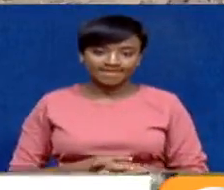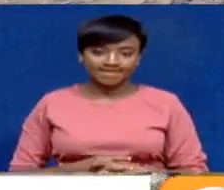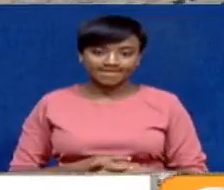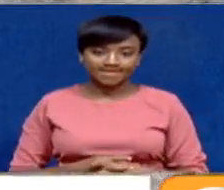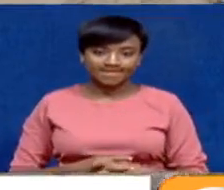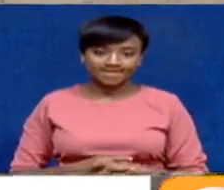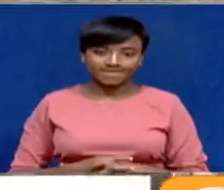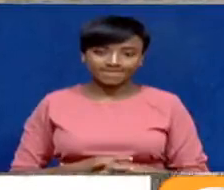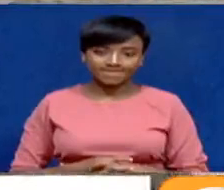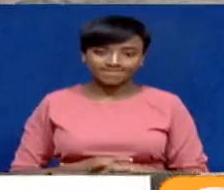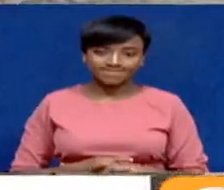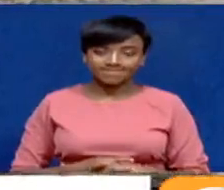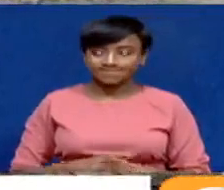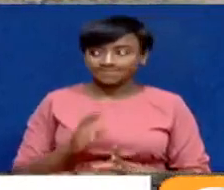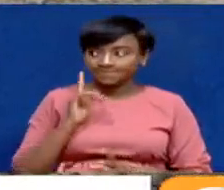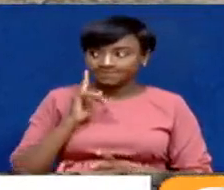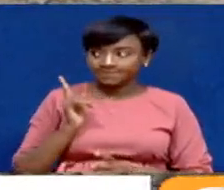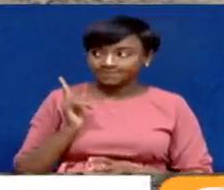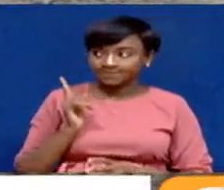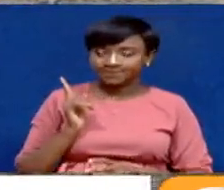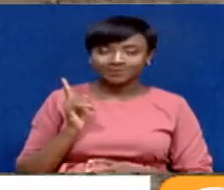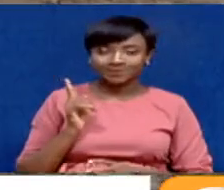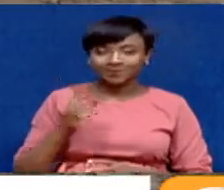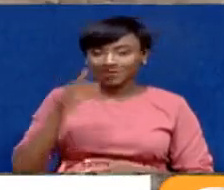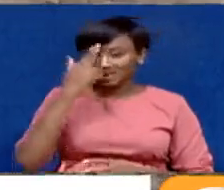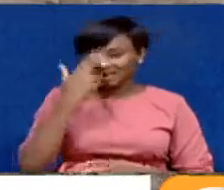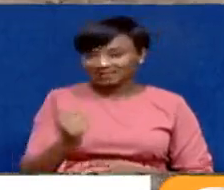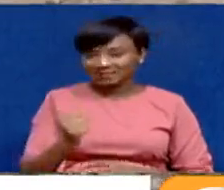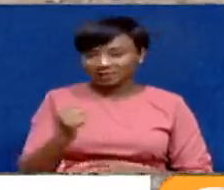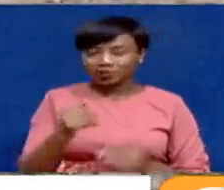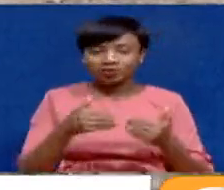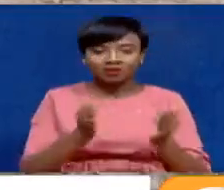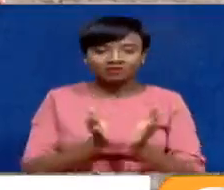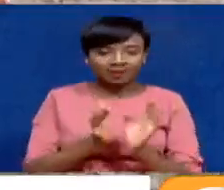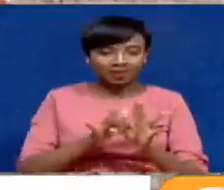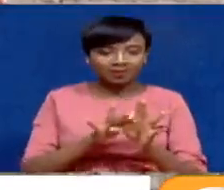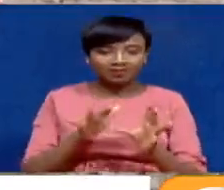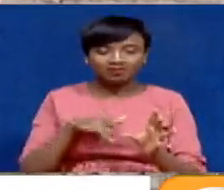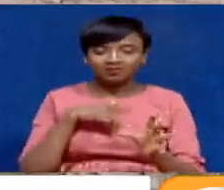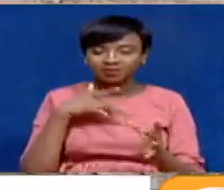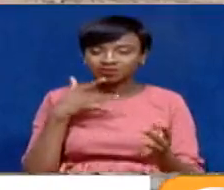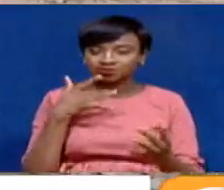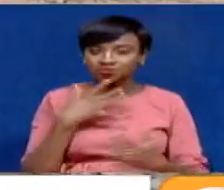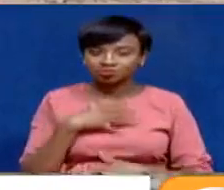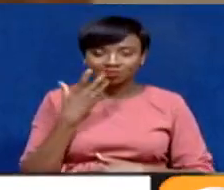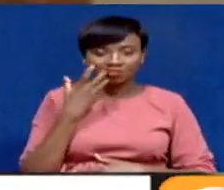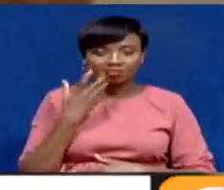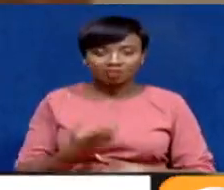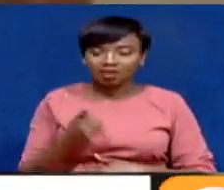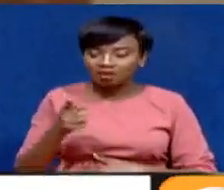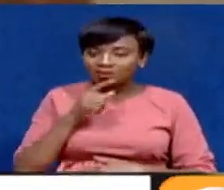At Mercy Kipsang's home in Kisaju, Jamibora Estate, Kajiado, family members are sad and bemused. Their